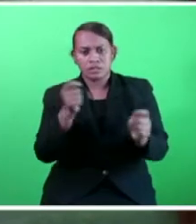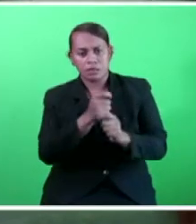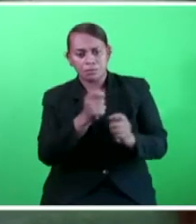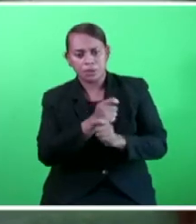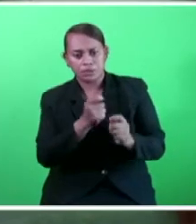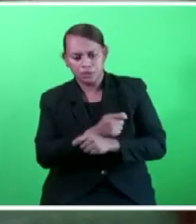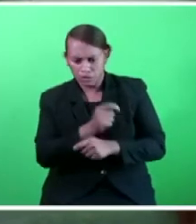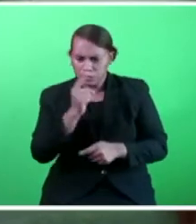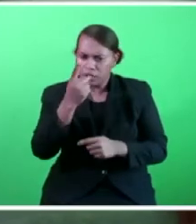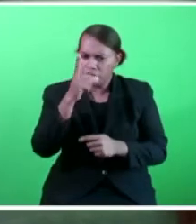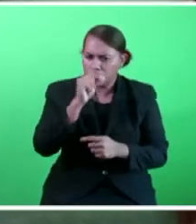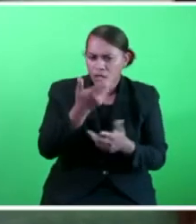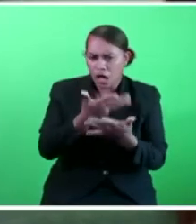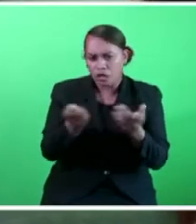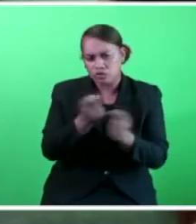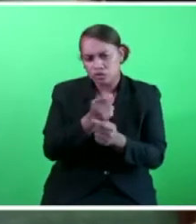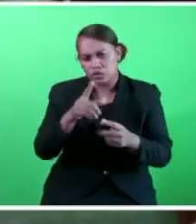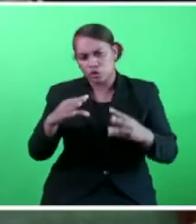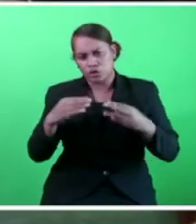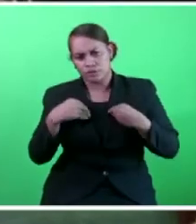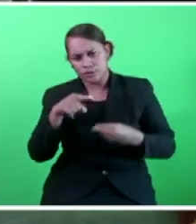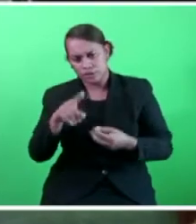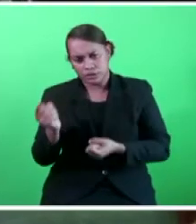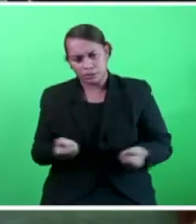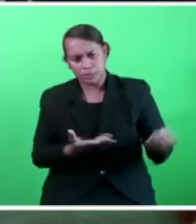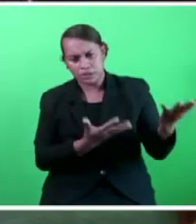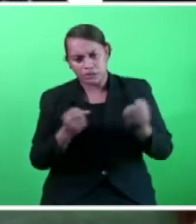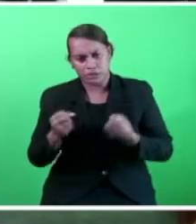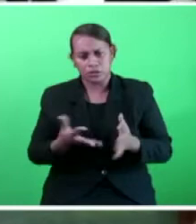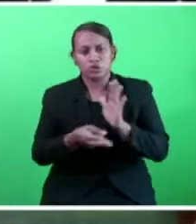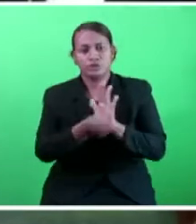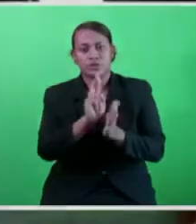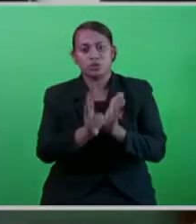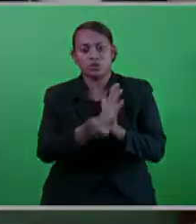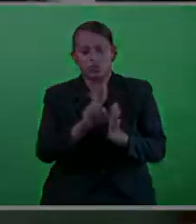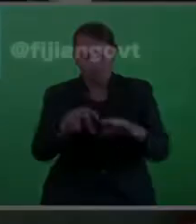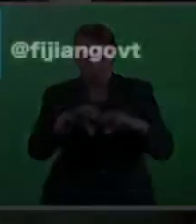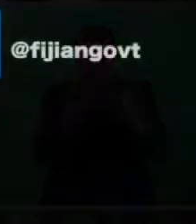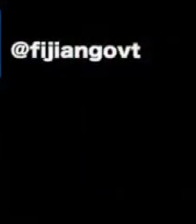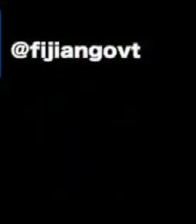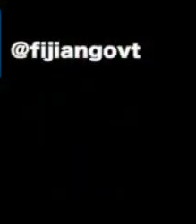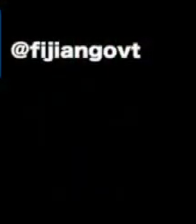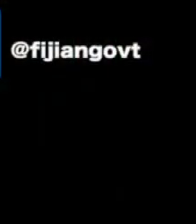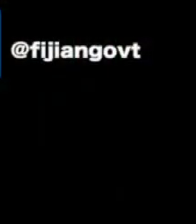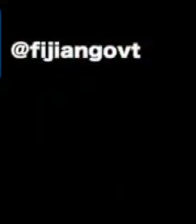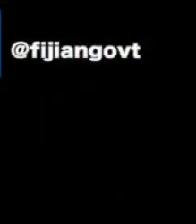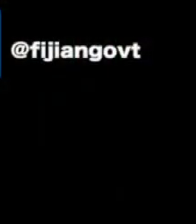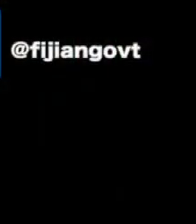submissions or the recommendations made by the review committee. Thank you, Mr. Speaker. Thank you.